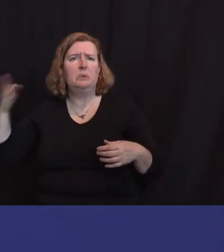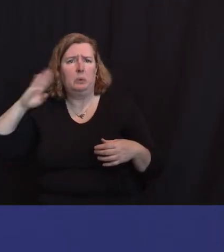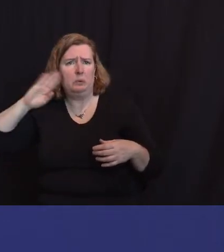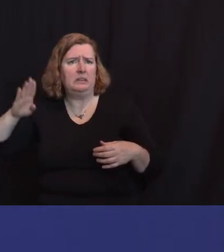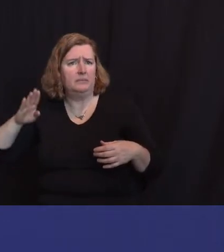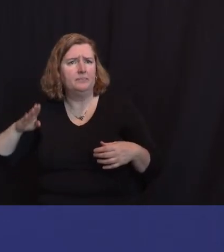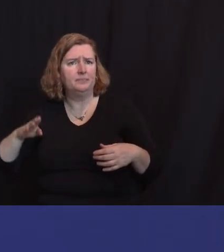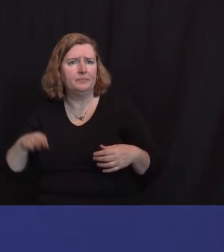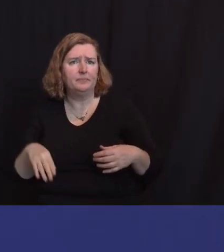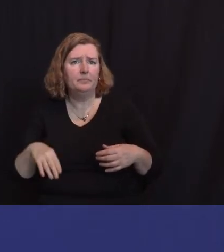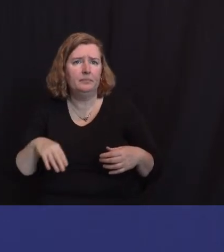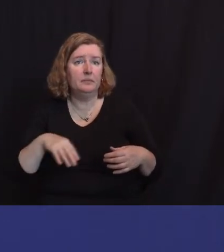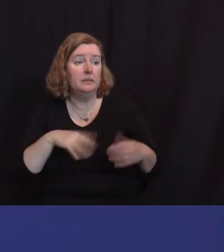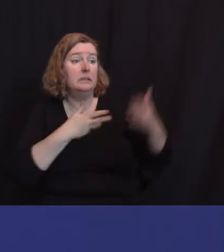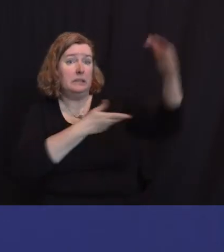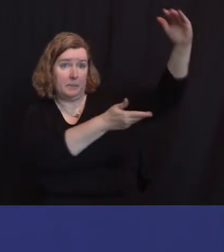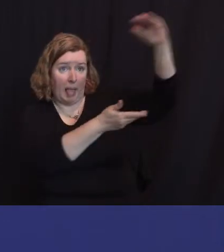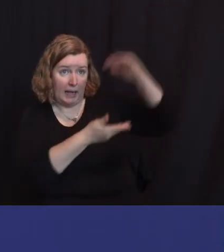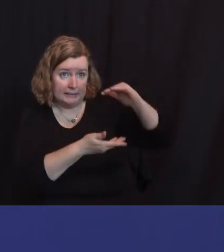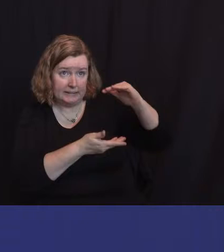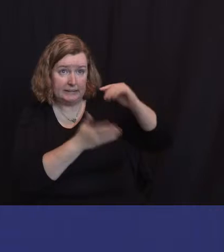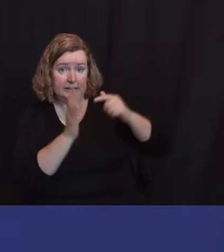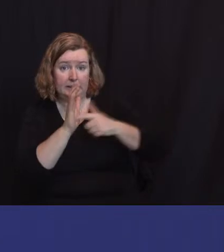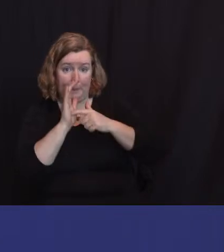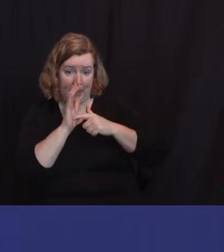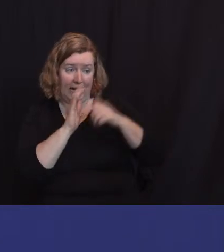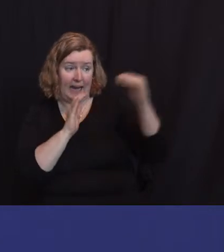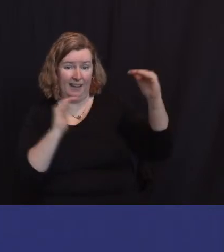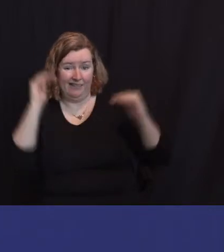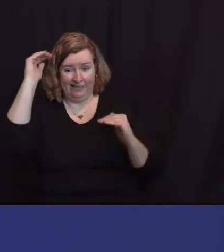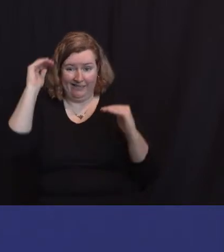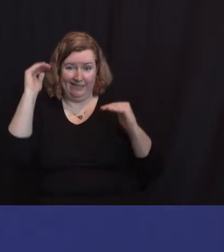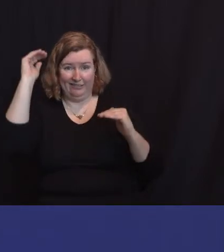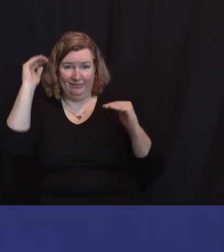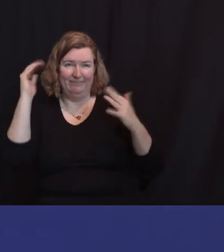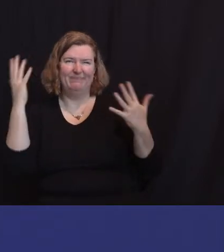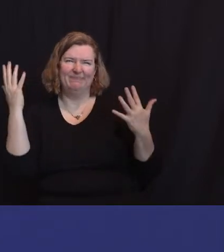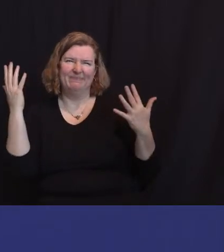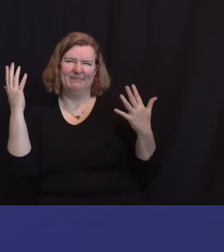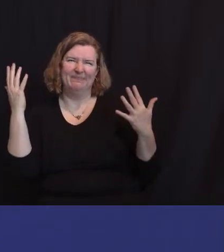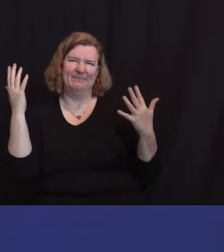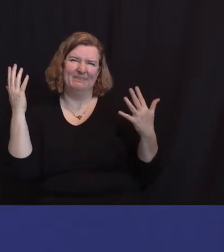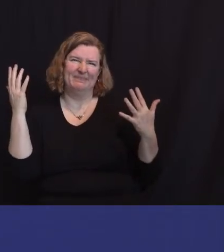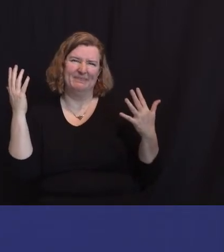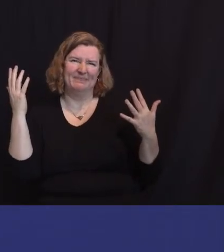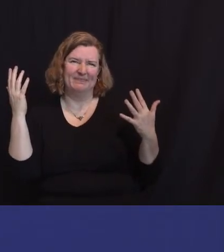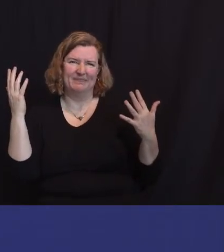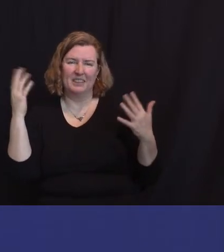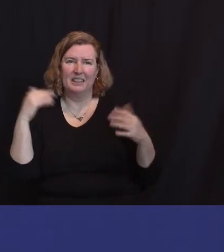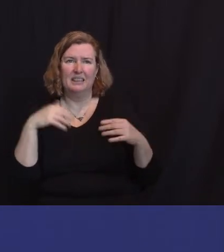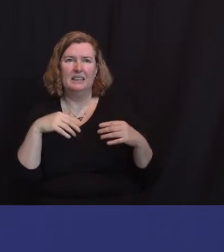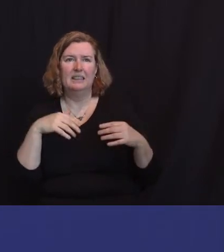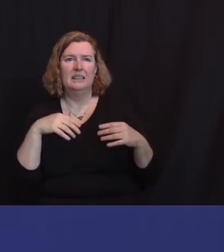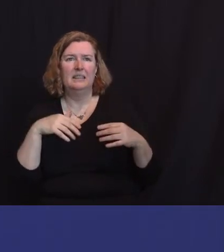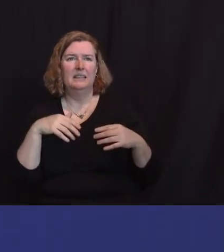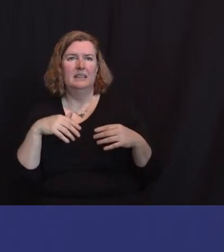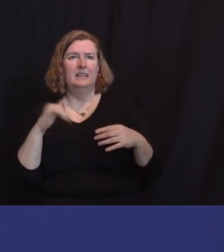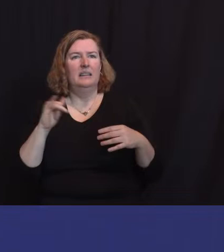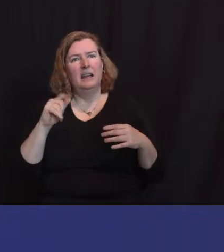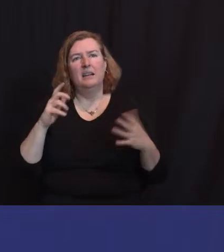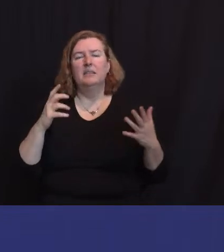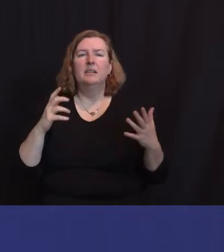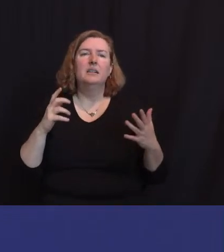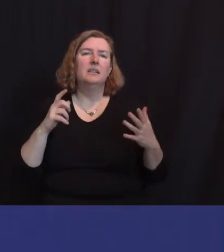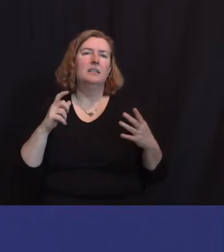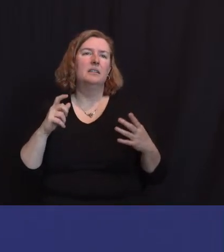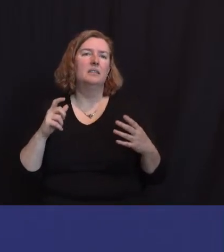is this, Colleen, we've said this, and I think the analogy was not mine, the analogy is a good one. When they board the plane, they don't wait for the